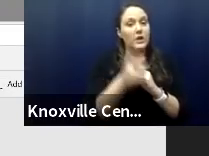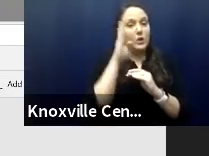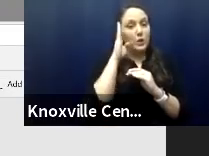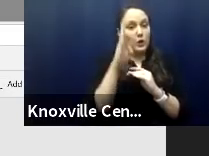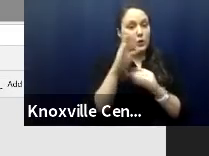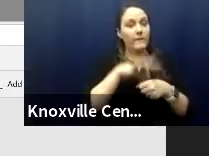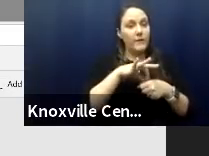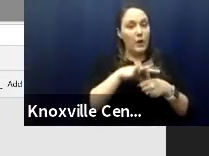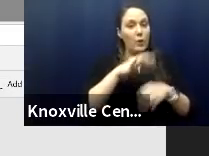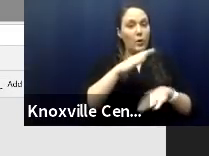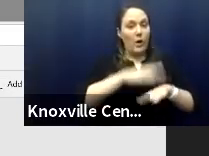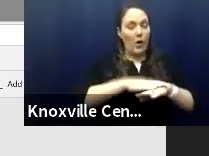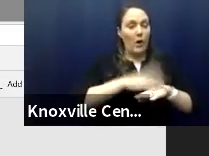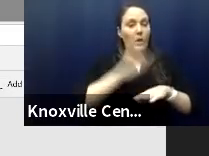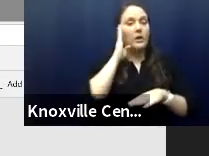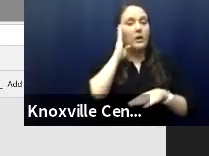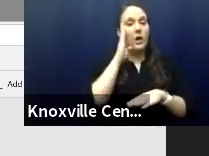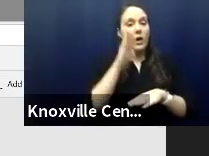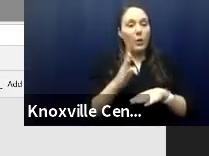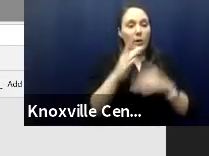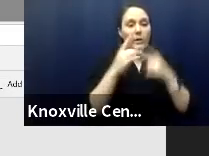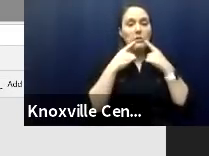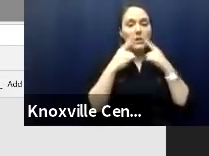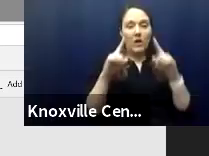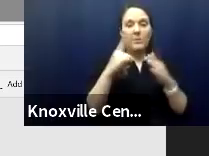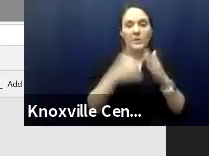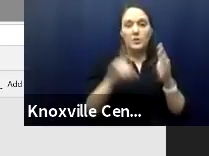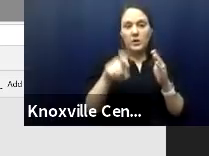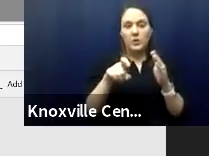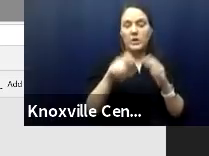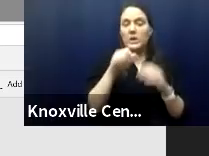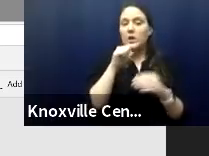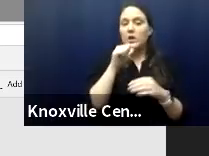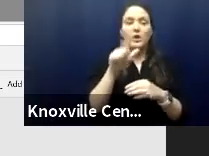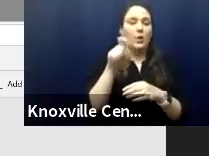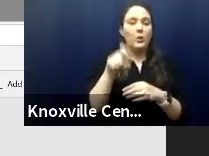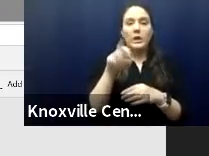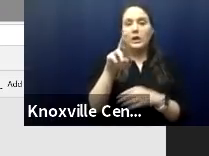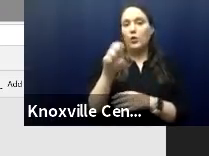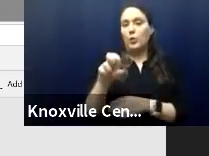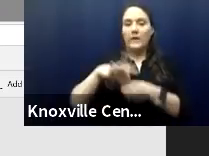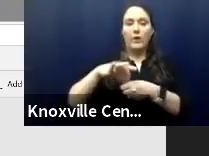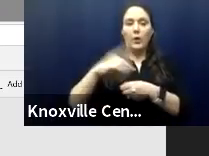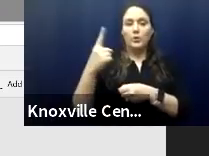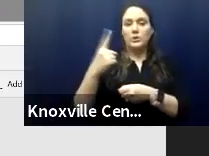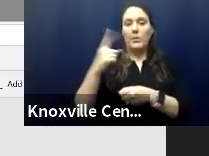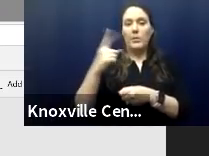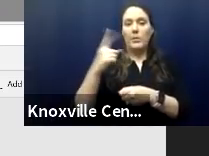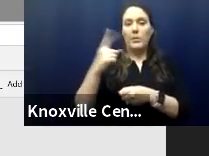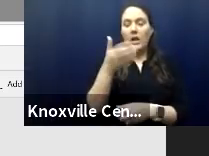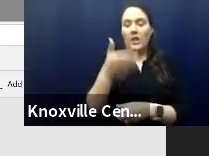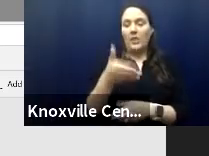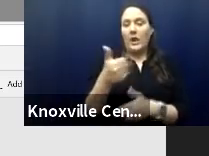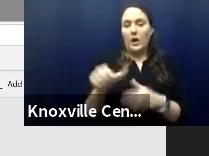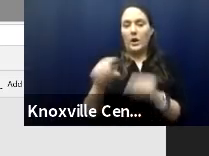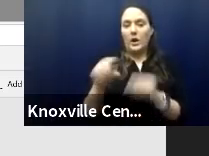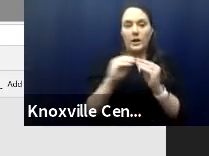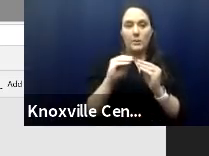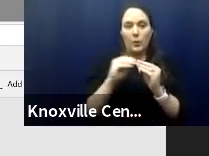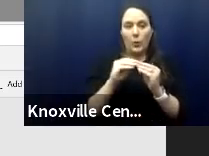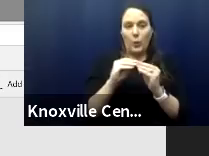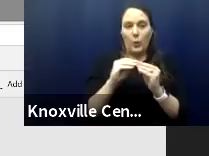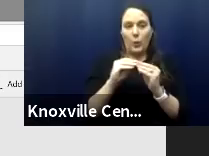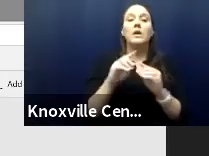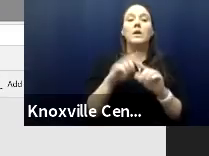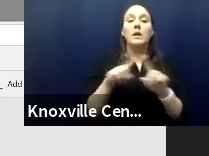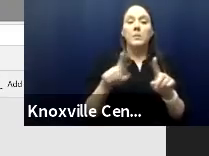on will accomplish what you need to do. You don't need to re-vote on something that no longer exists. So you will essentially be